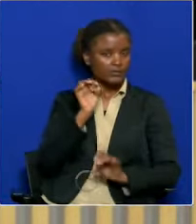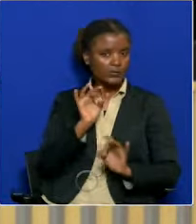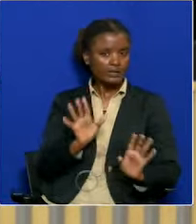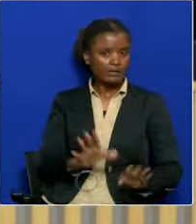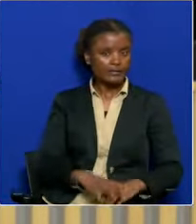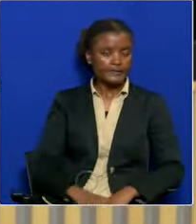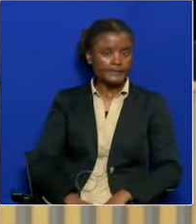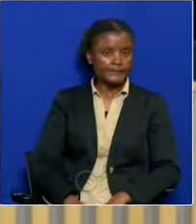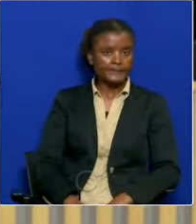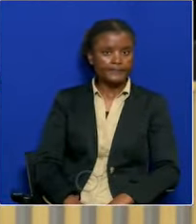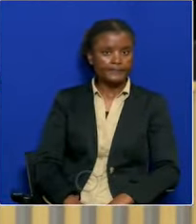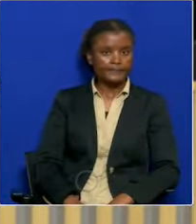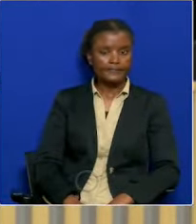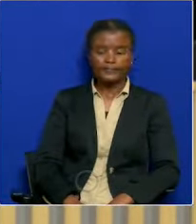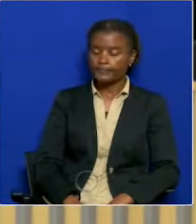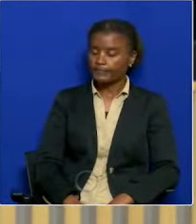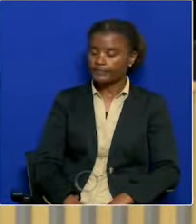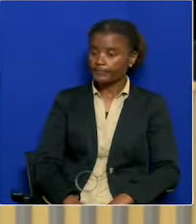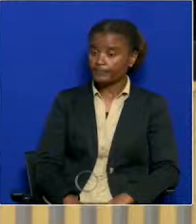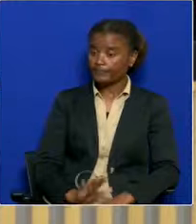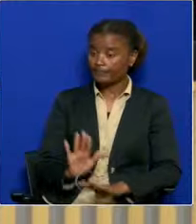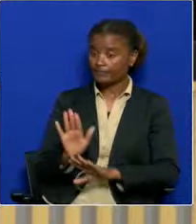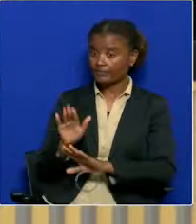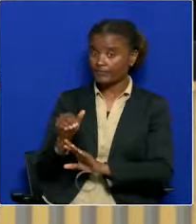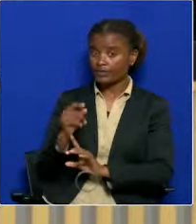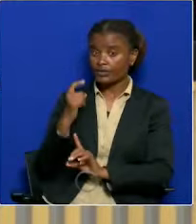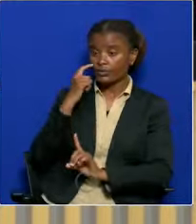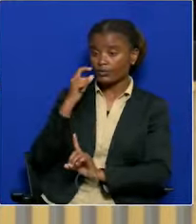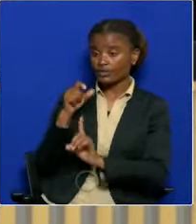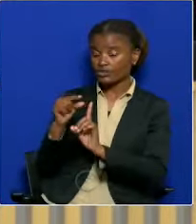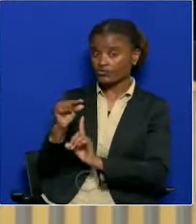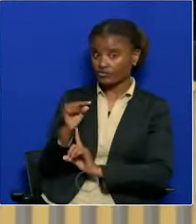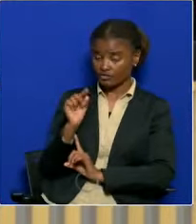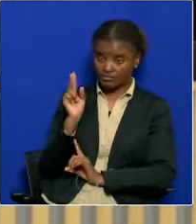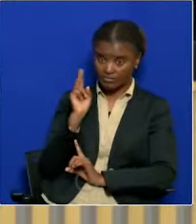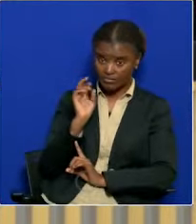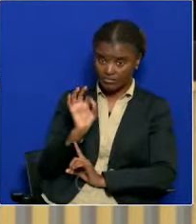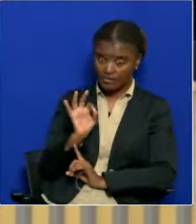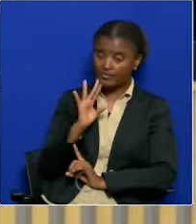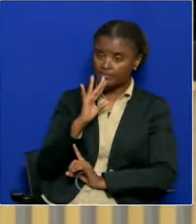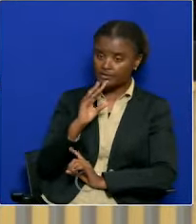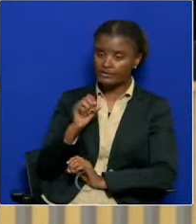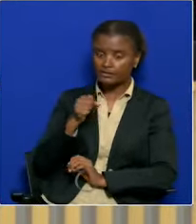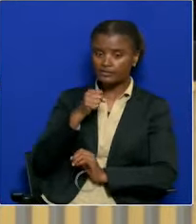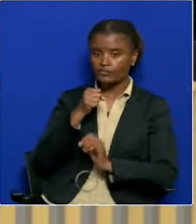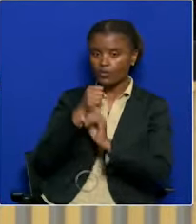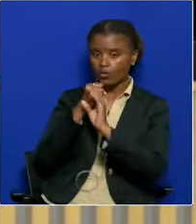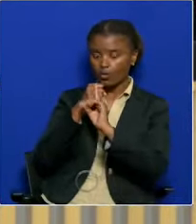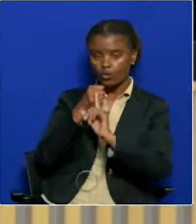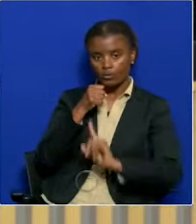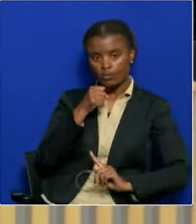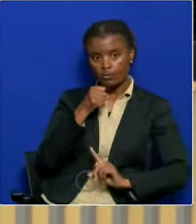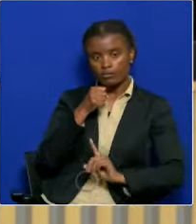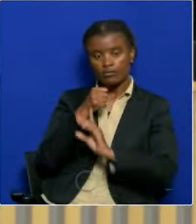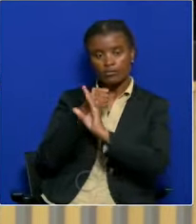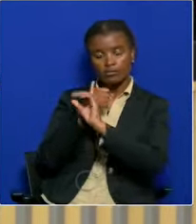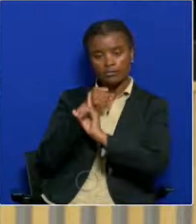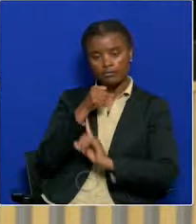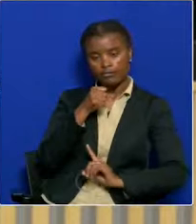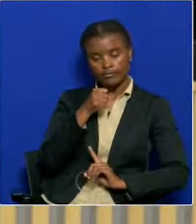Can you hear us? You are muted, Witness G. Unmute yourself, please. Witness G on